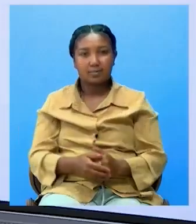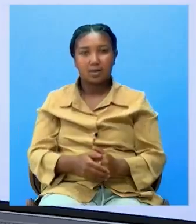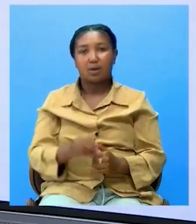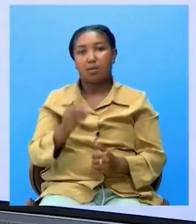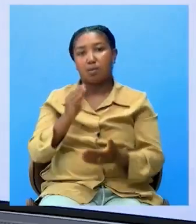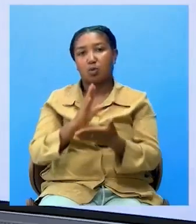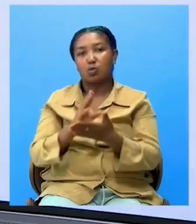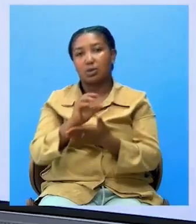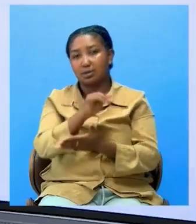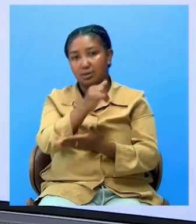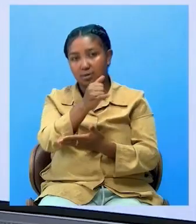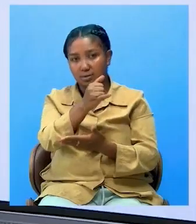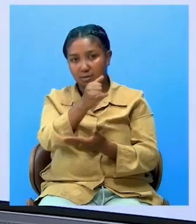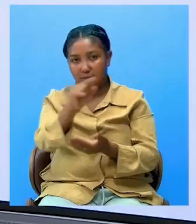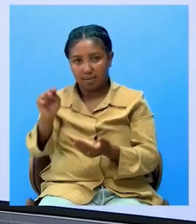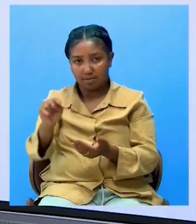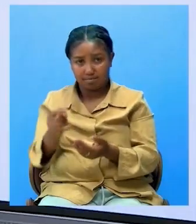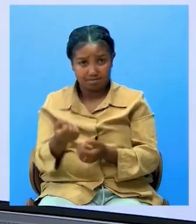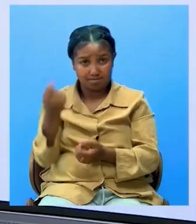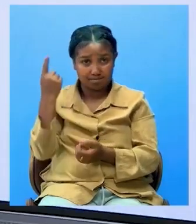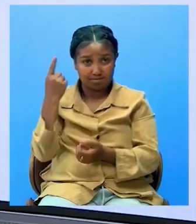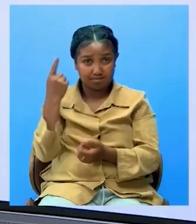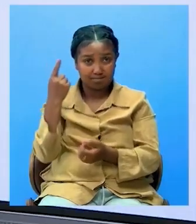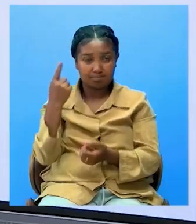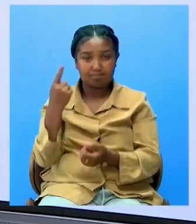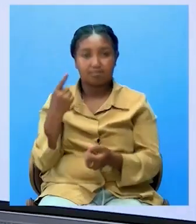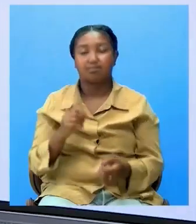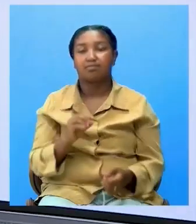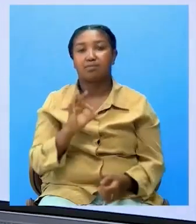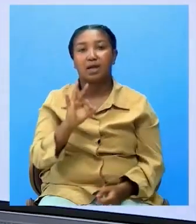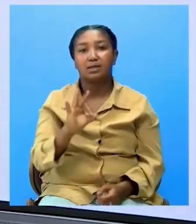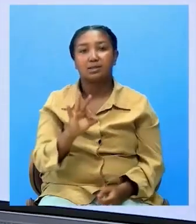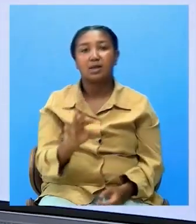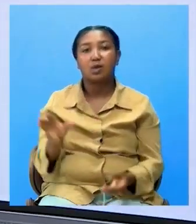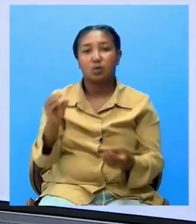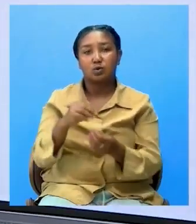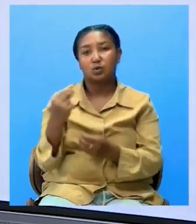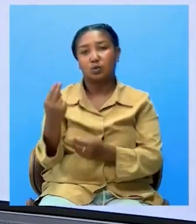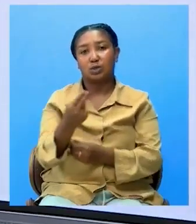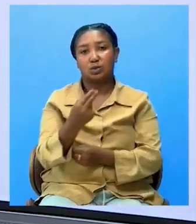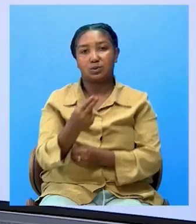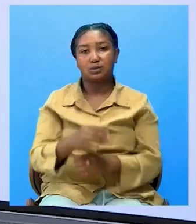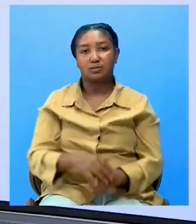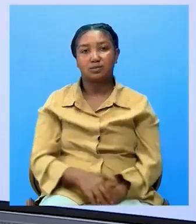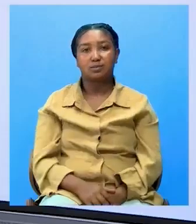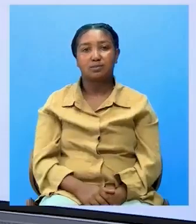between them. Absolutely clear. Nice. And that's how we can use